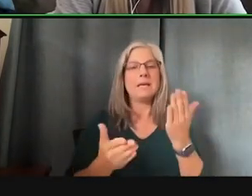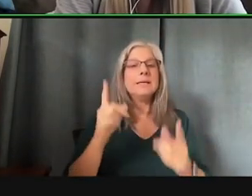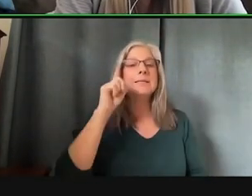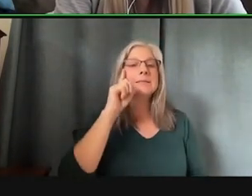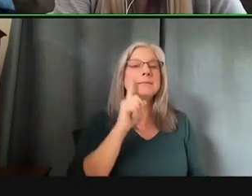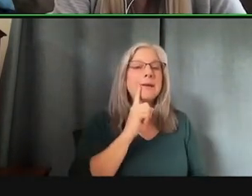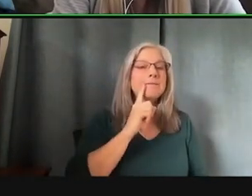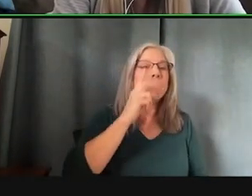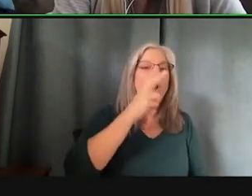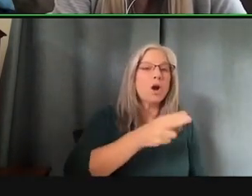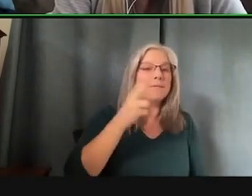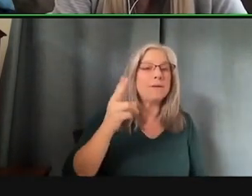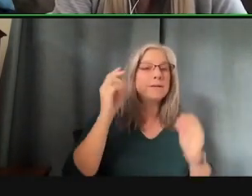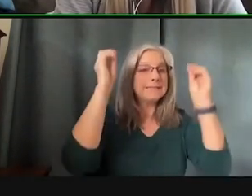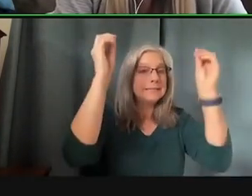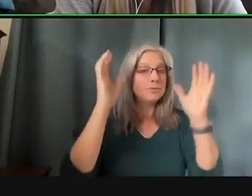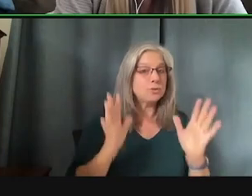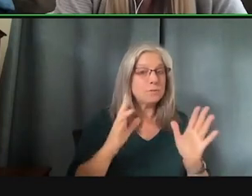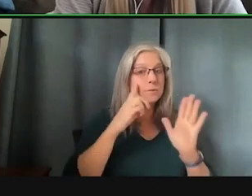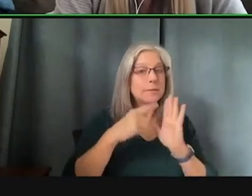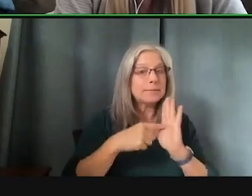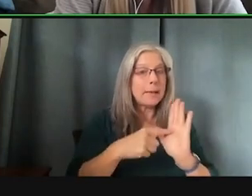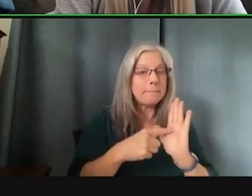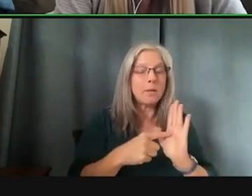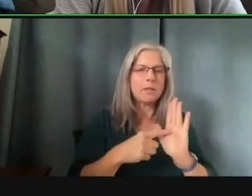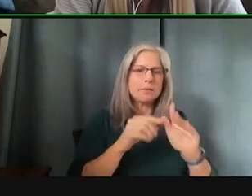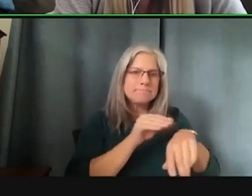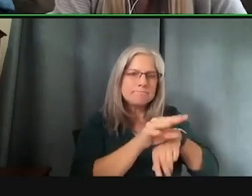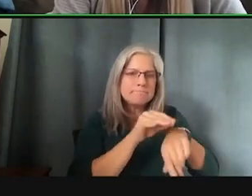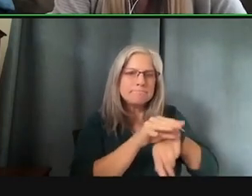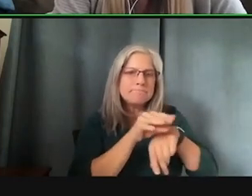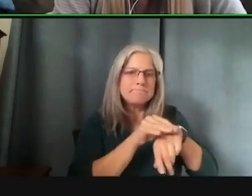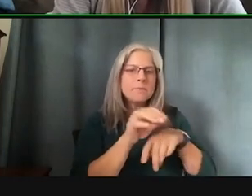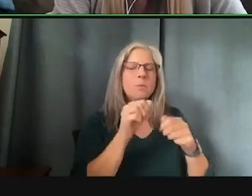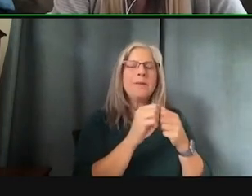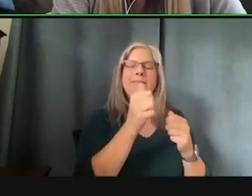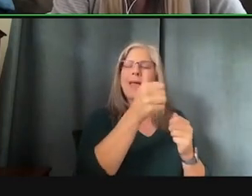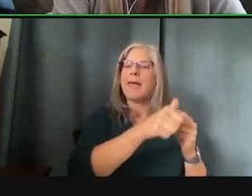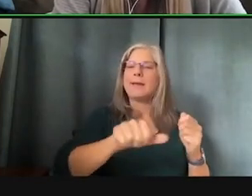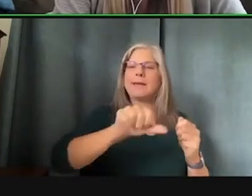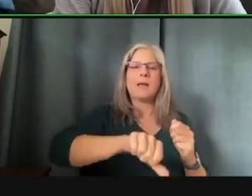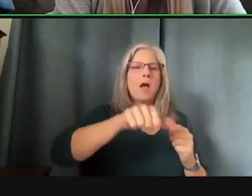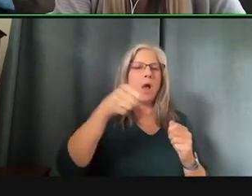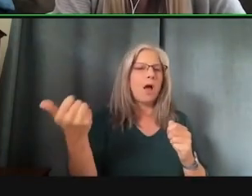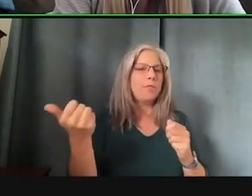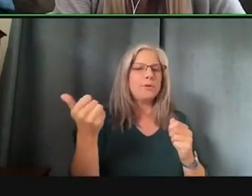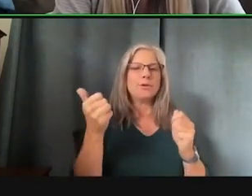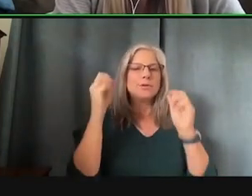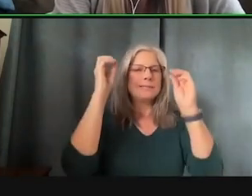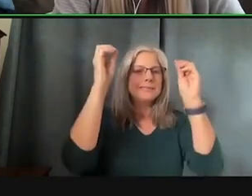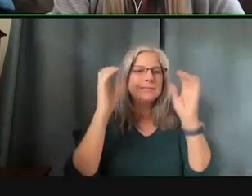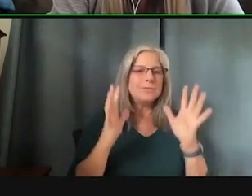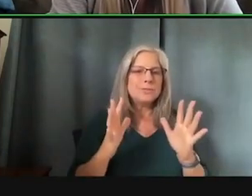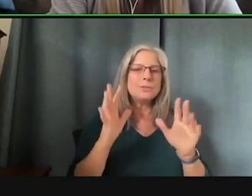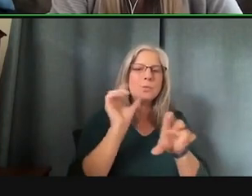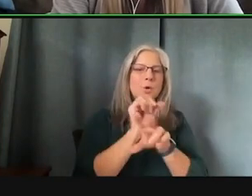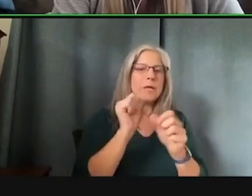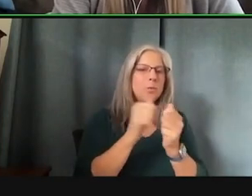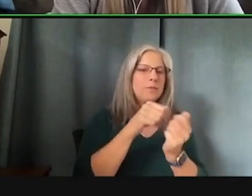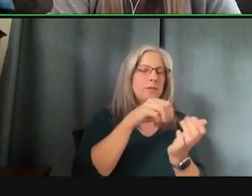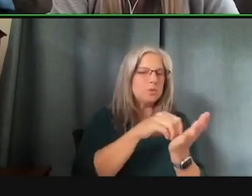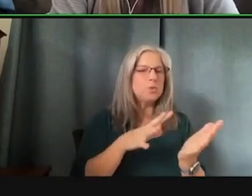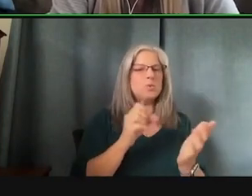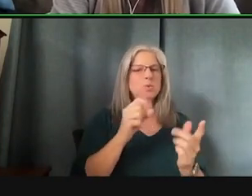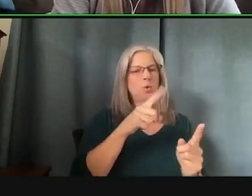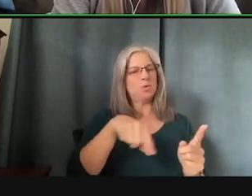hard of hearing teacher consulting with any of the other teachers that are instructing the students so they know